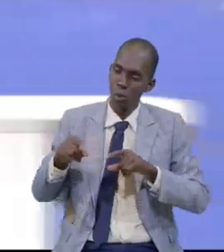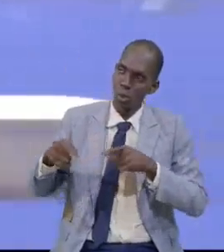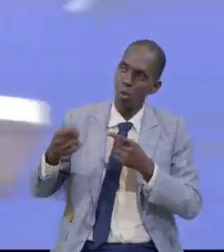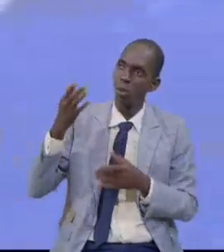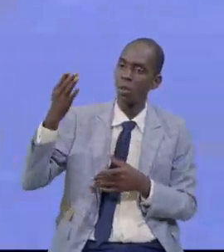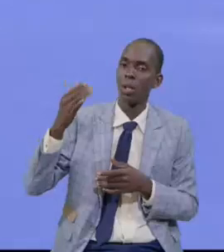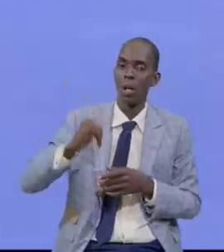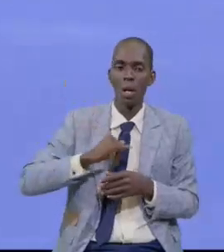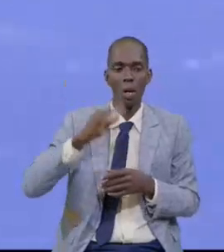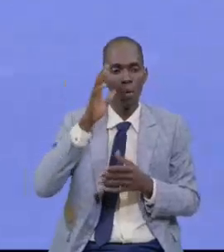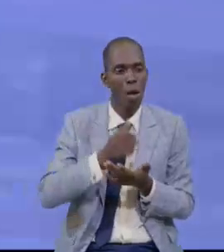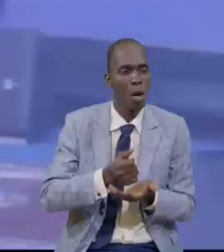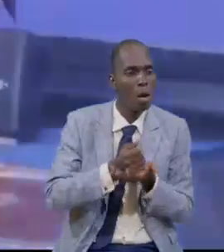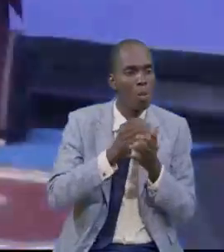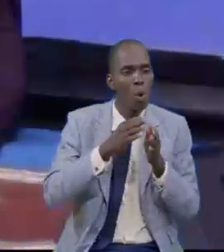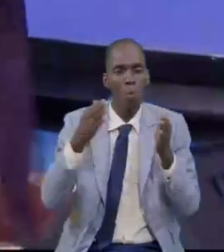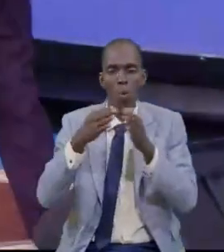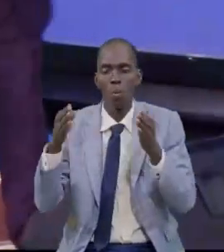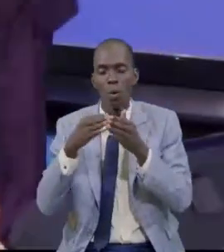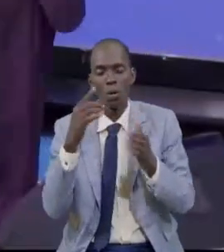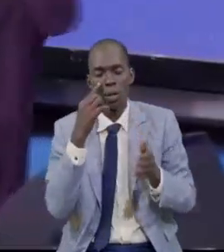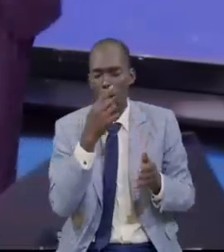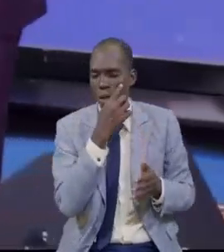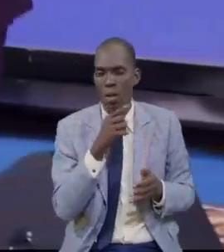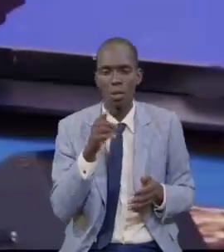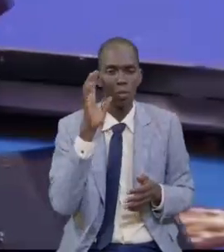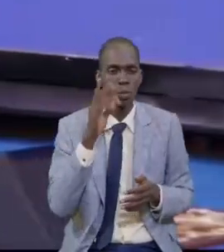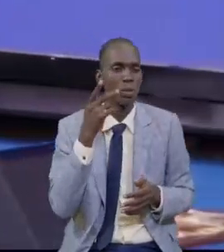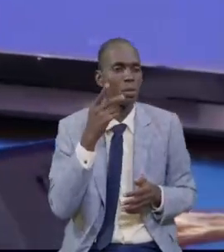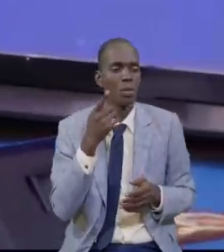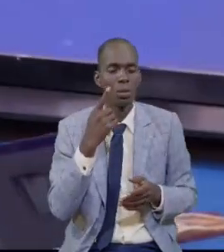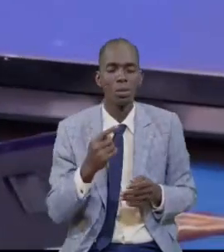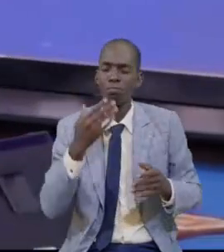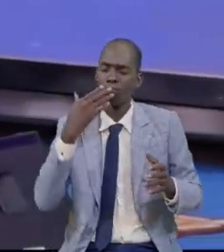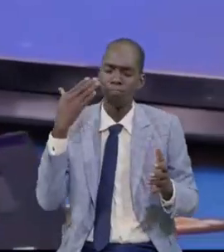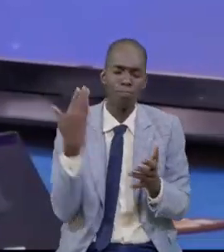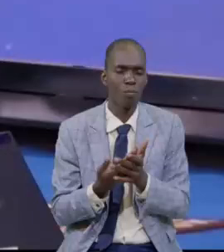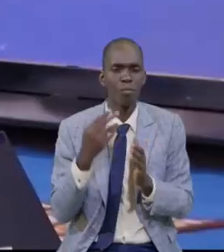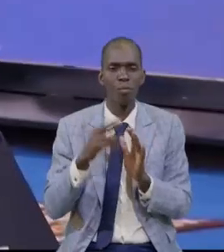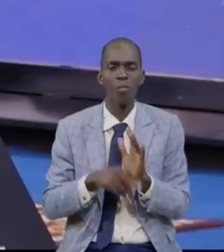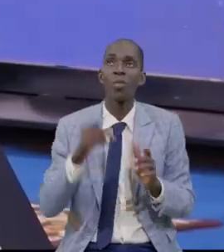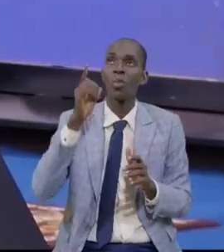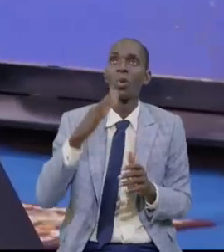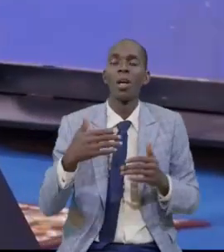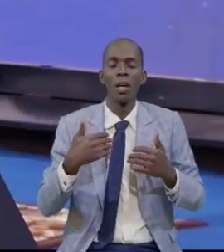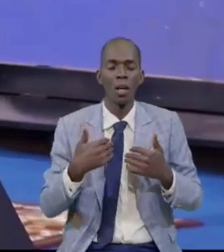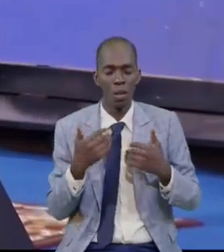and they will see the goodness that God has packed and provided for everyone on earth. He was in